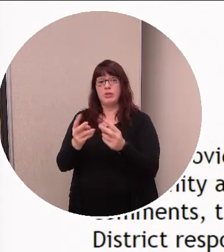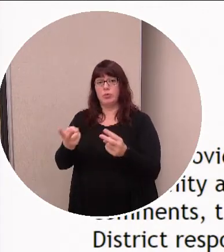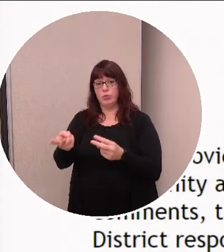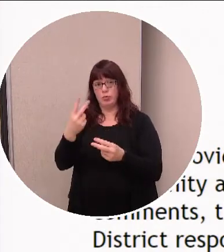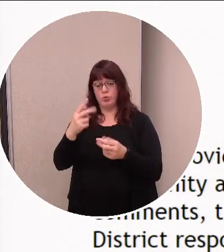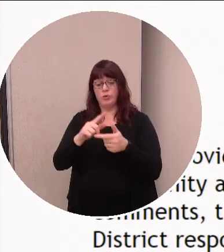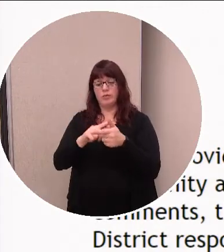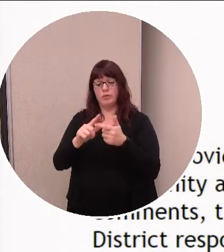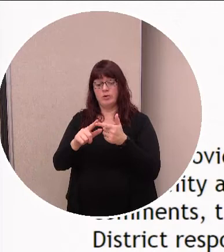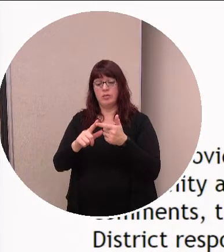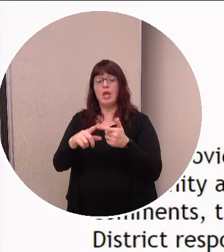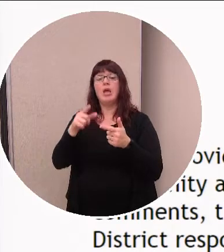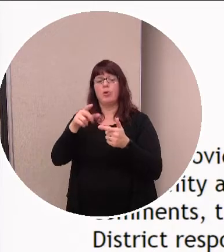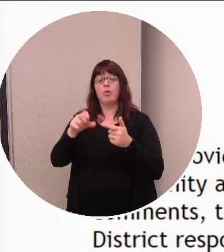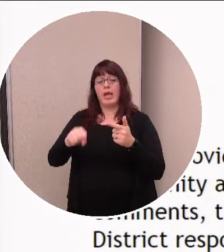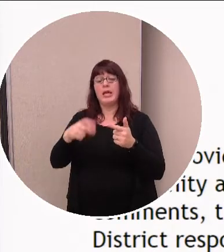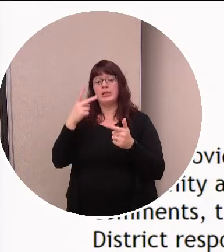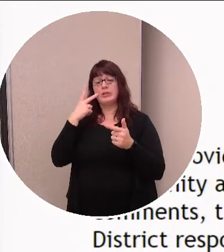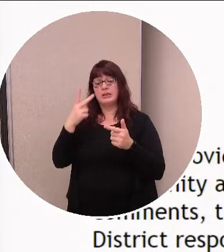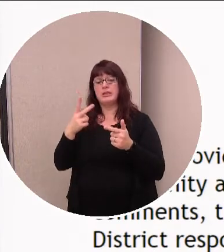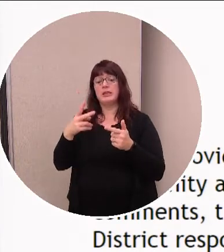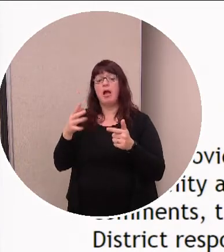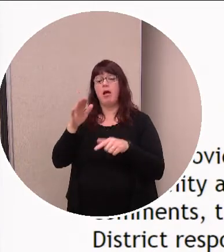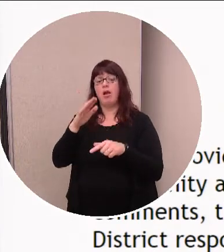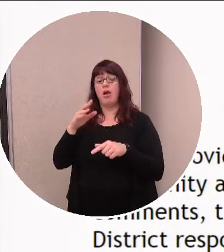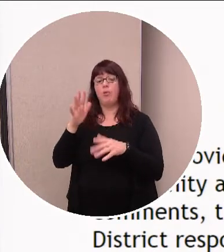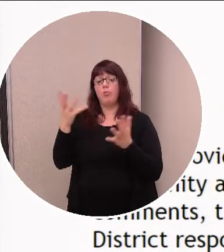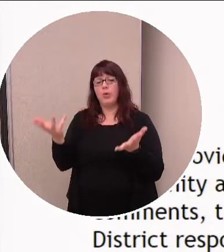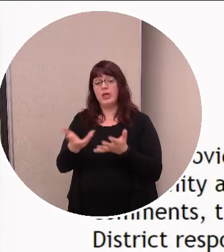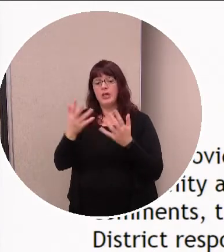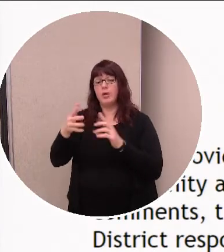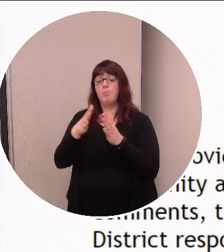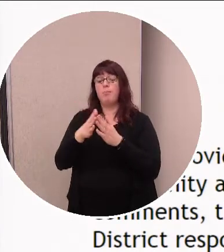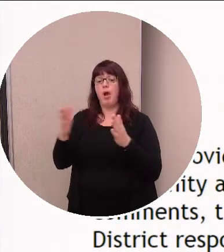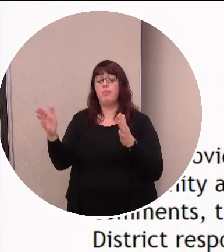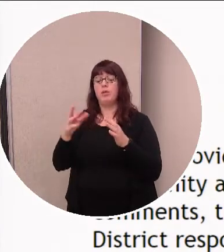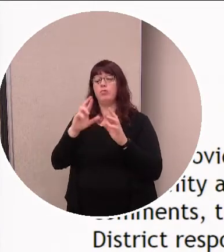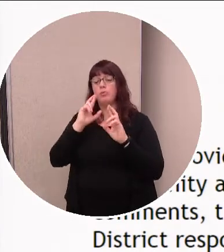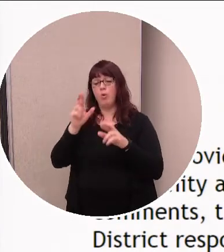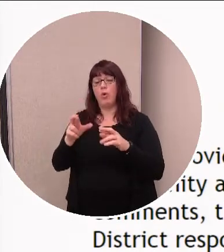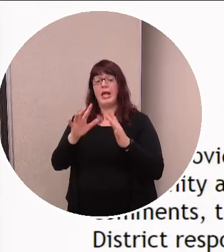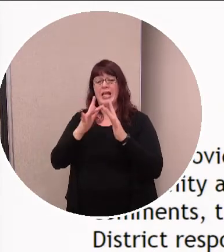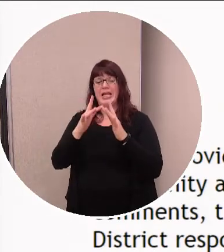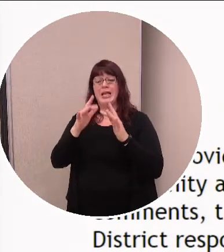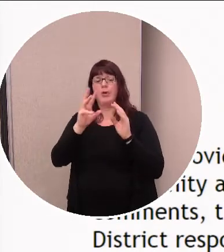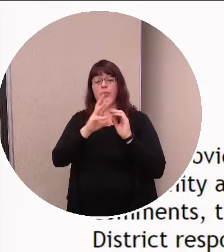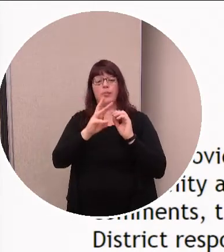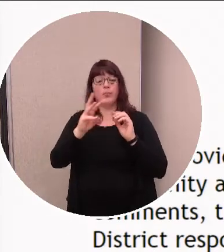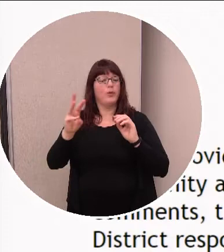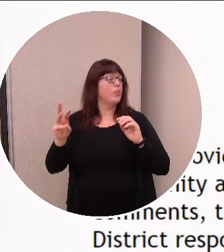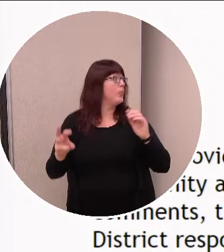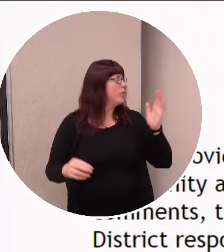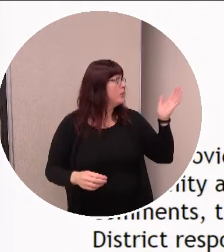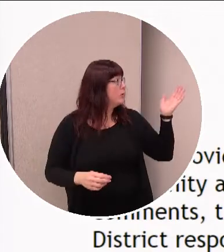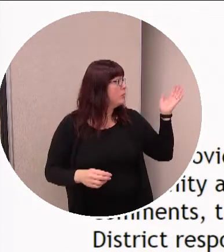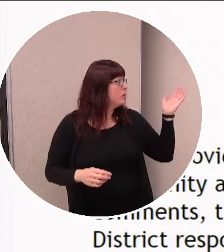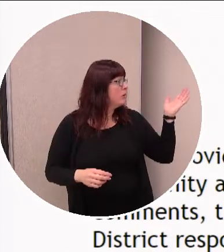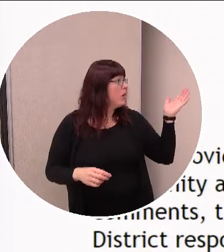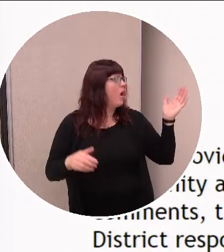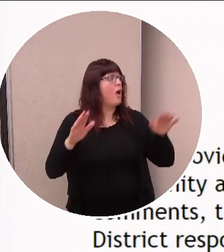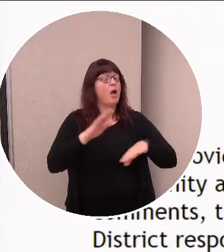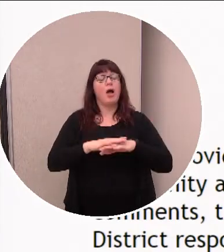consultation are available in a public report at this link here, and this is also available on the